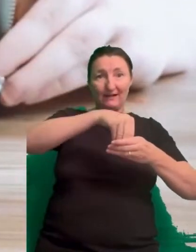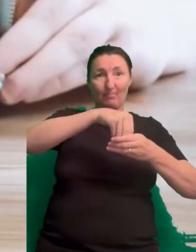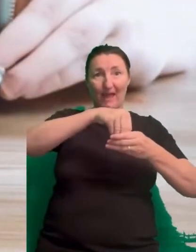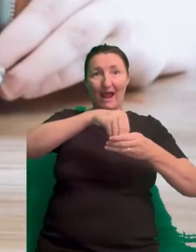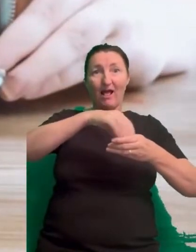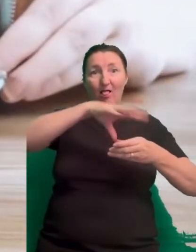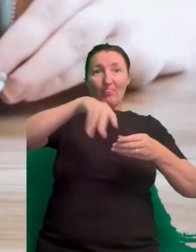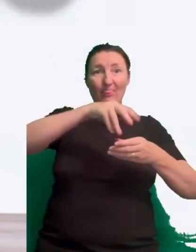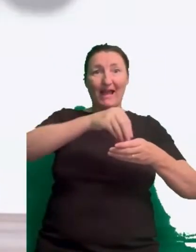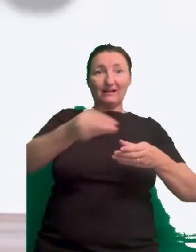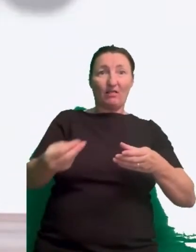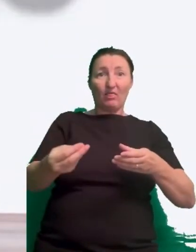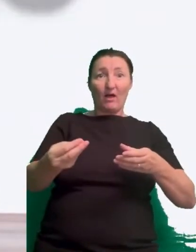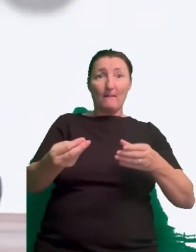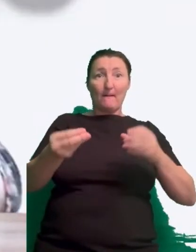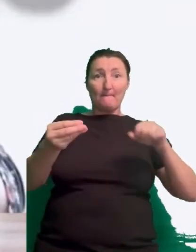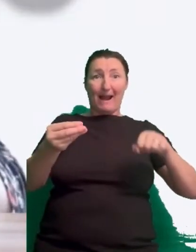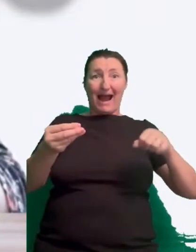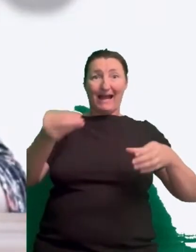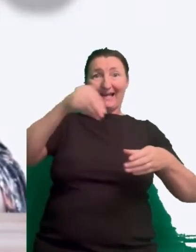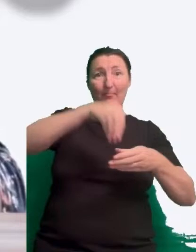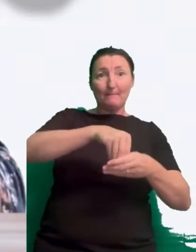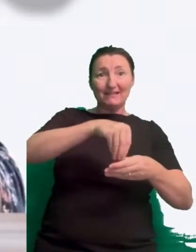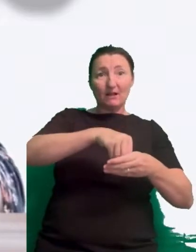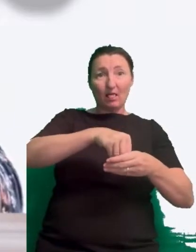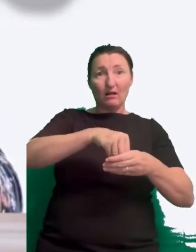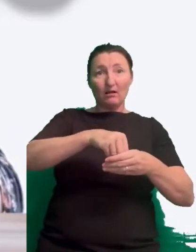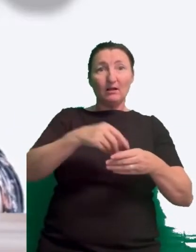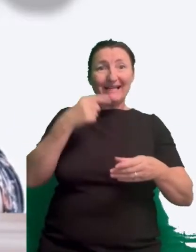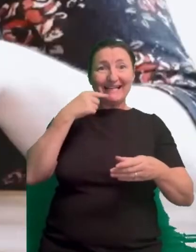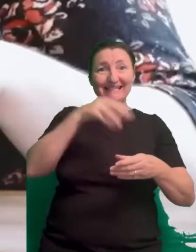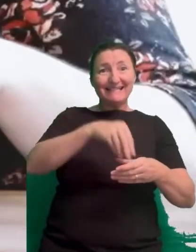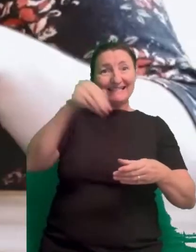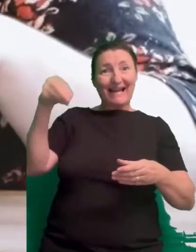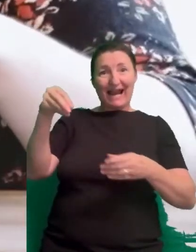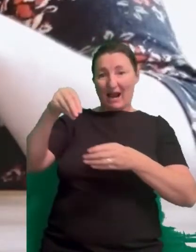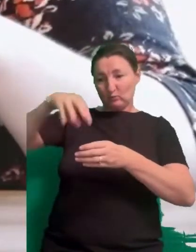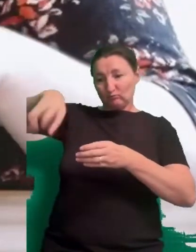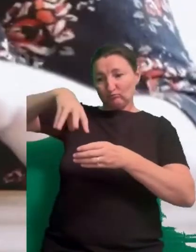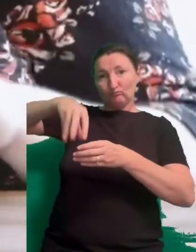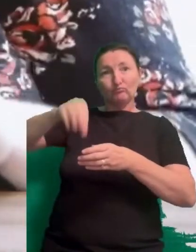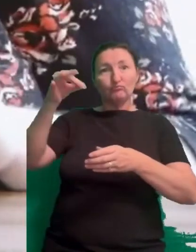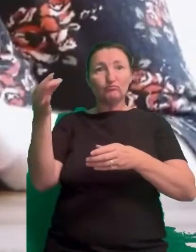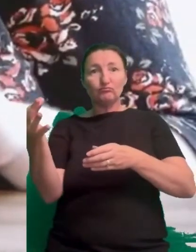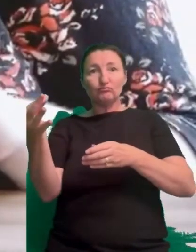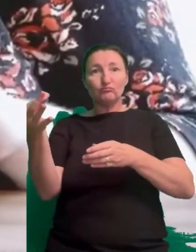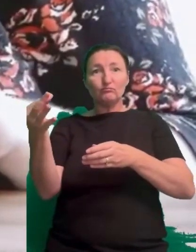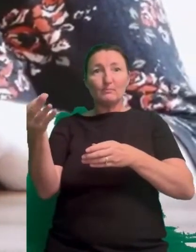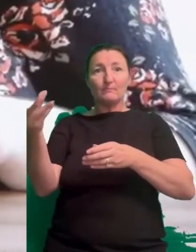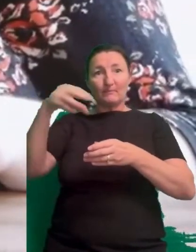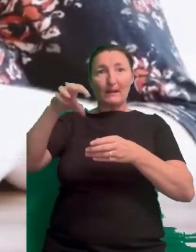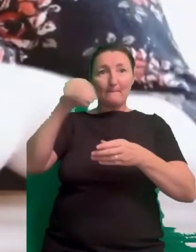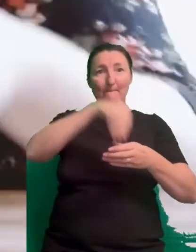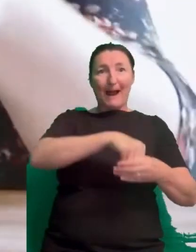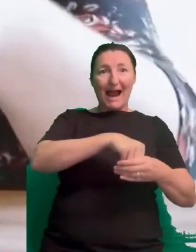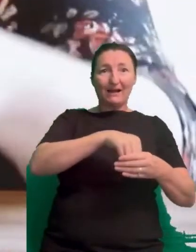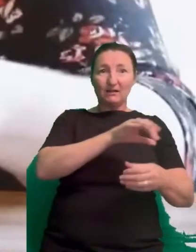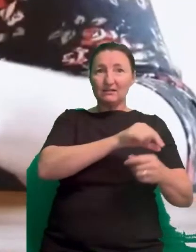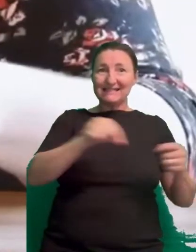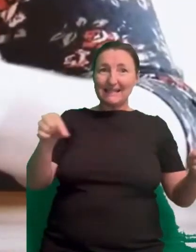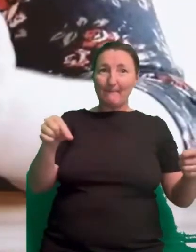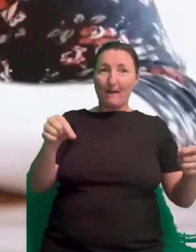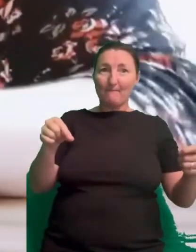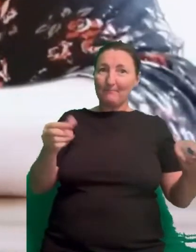can stick your whole hand in to rummage around in there. And that just sits back in there. And you can zip it up. And you're